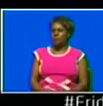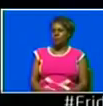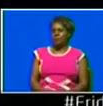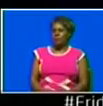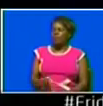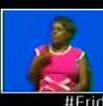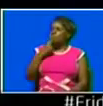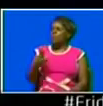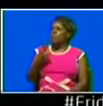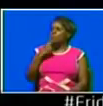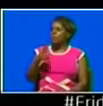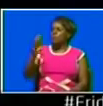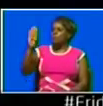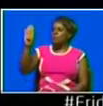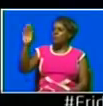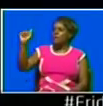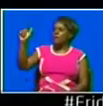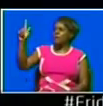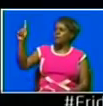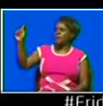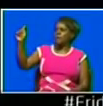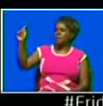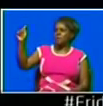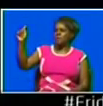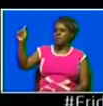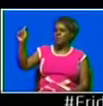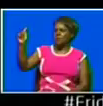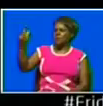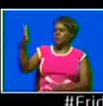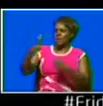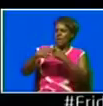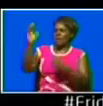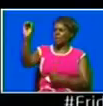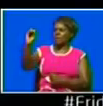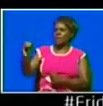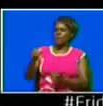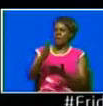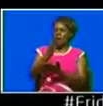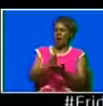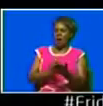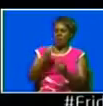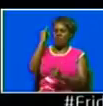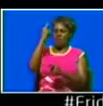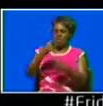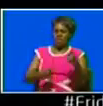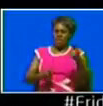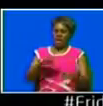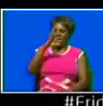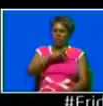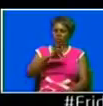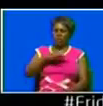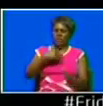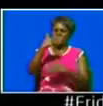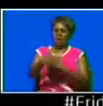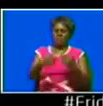Cigarettes manufacturer British American Tobacco has posted a dip of 9% in its half-year profit after tax results for the period